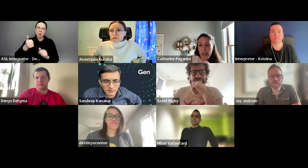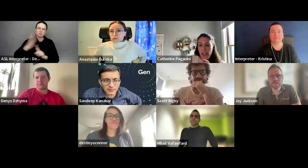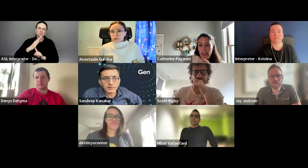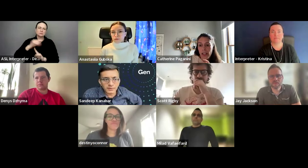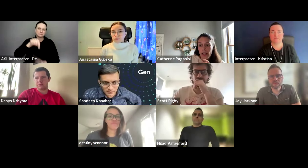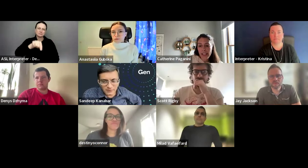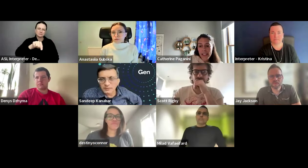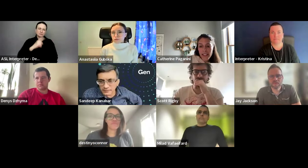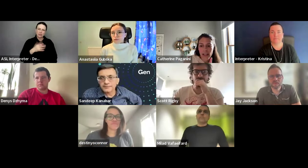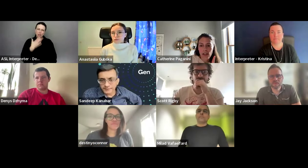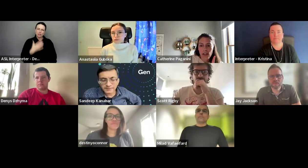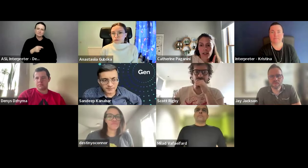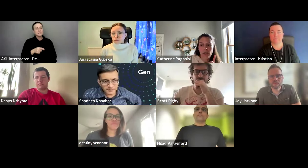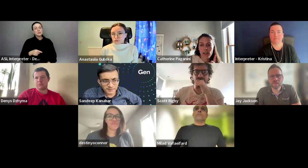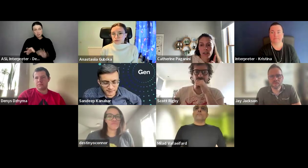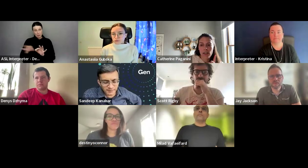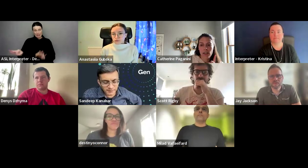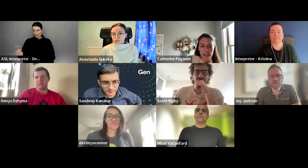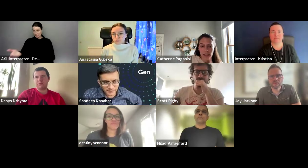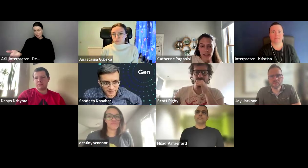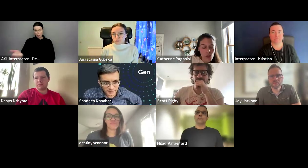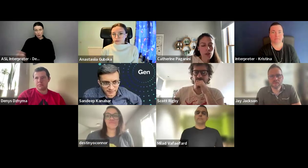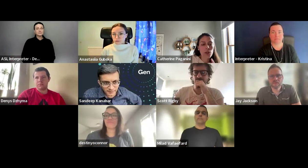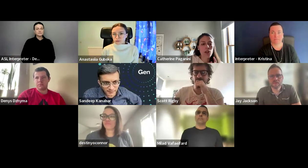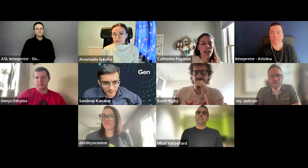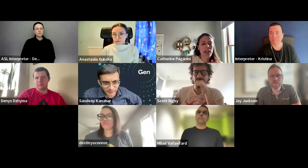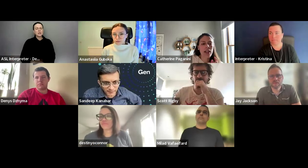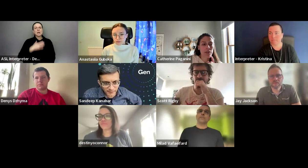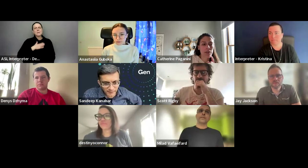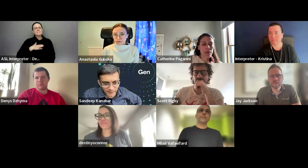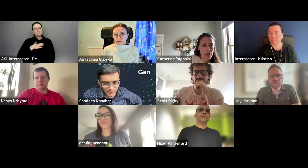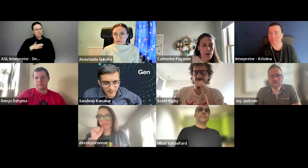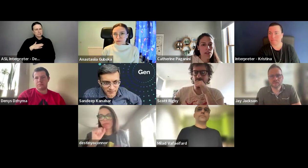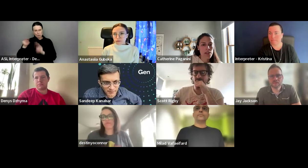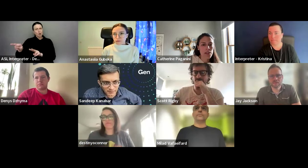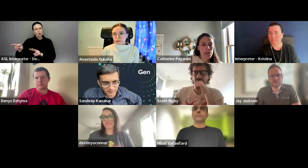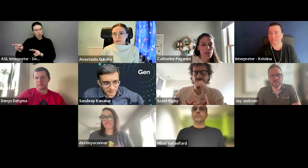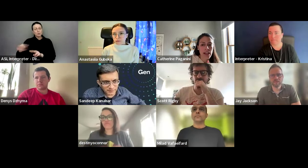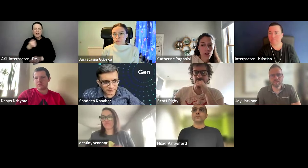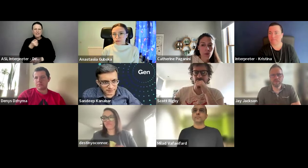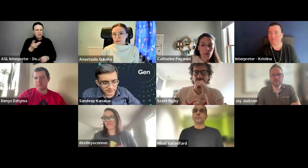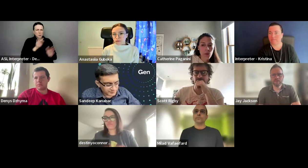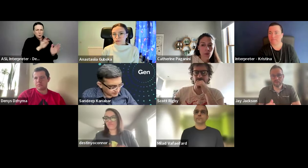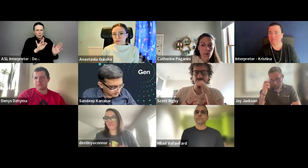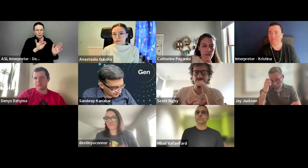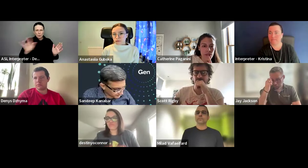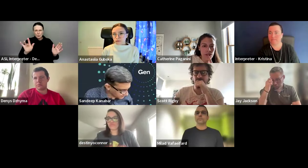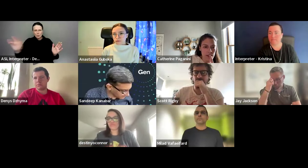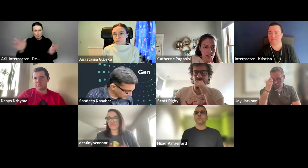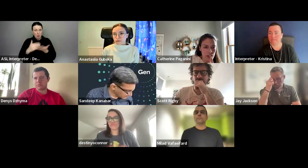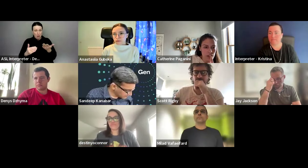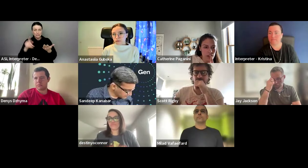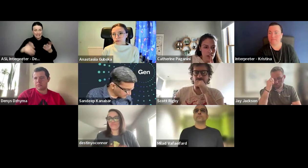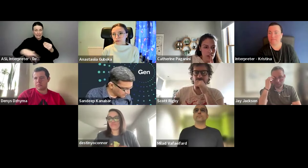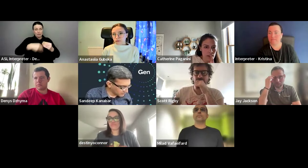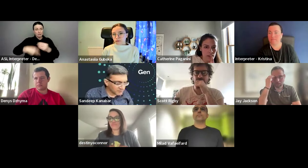So the link is there. Please do go look at it. We have a few gaps. Any questions